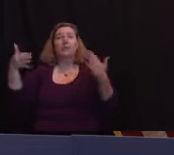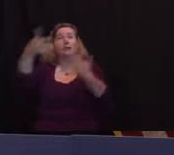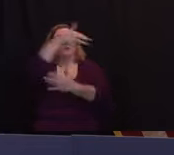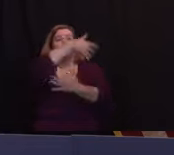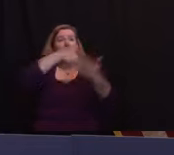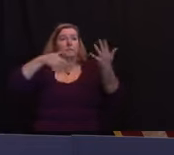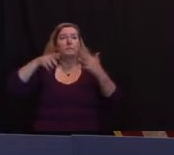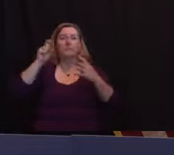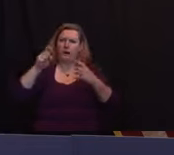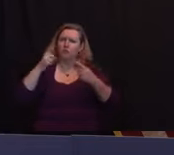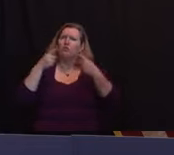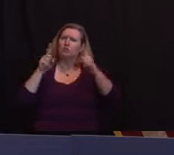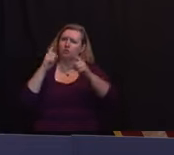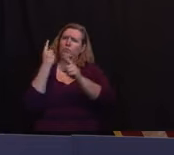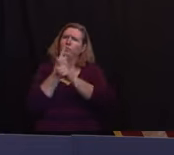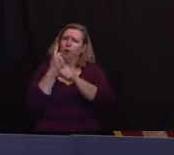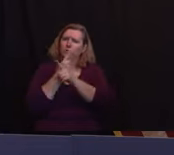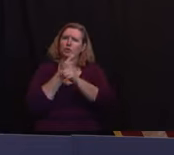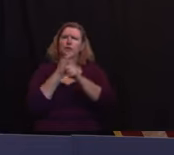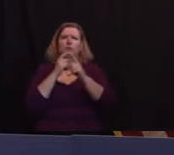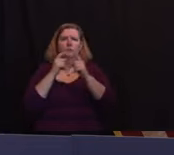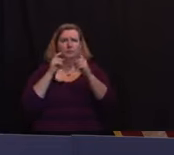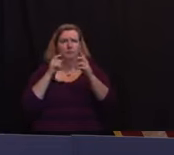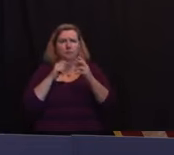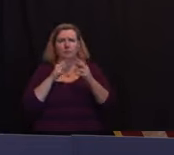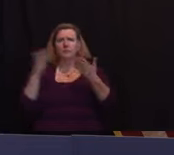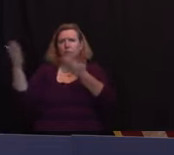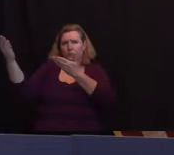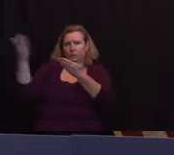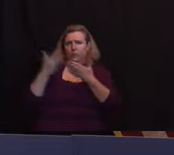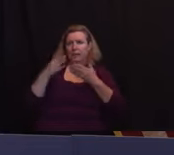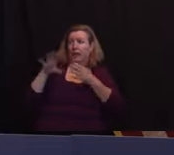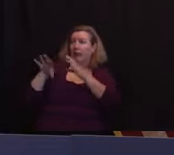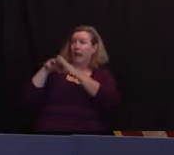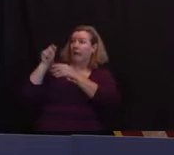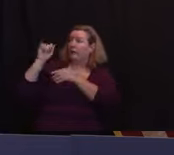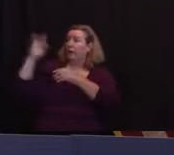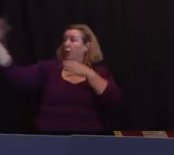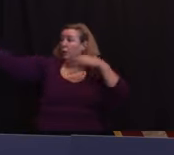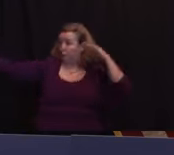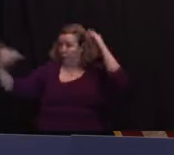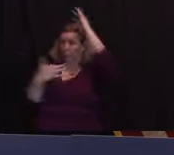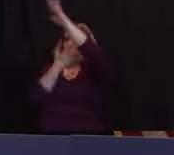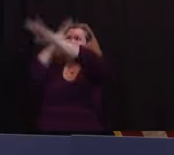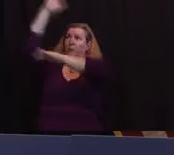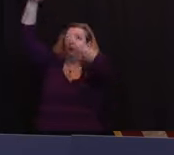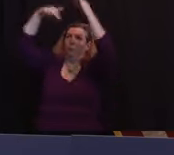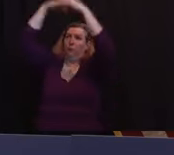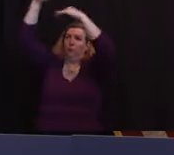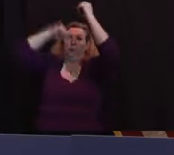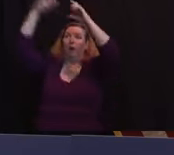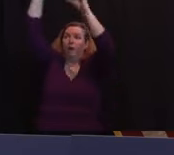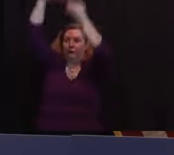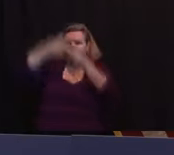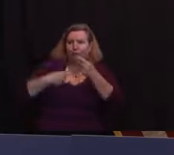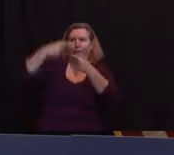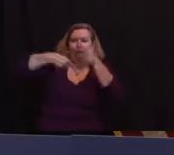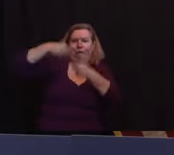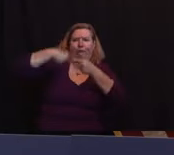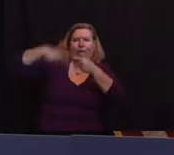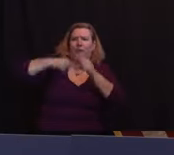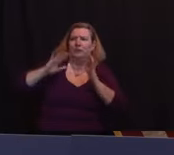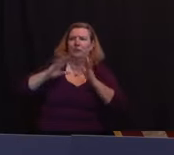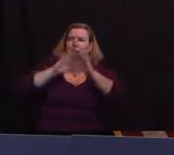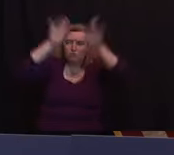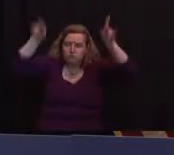of outdoor air as much as possible, both in the facility as well as any vehicles that may be in use.